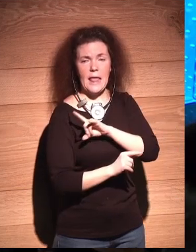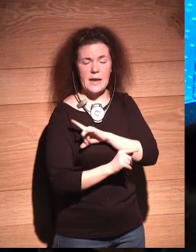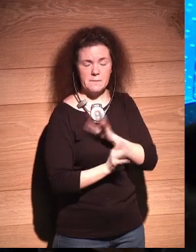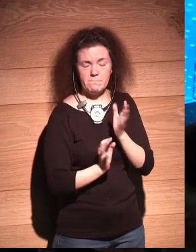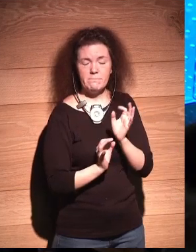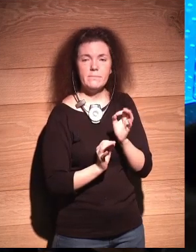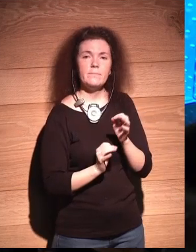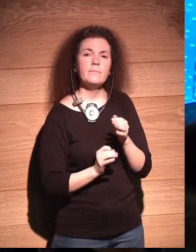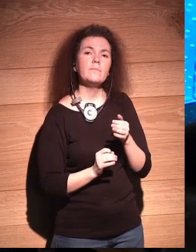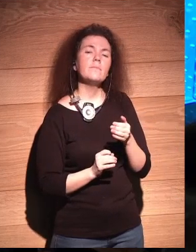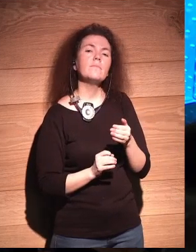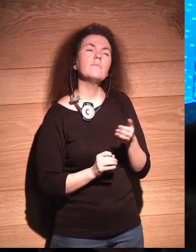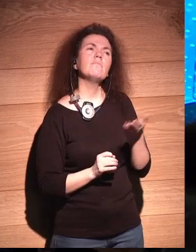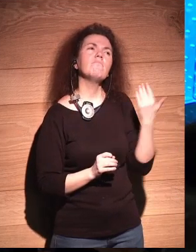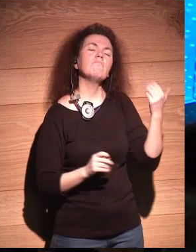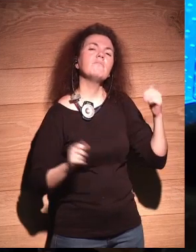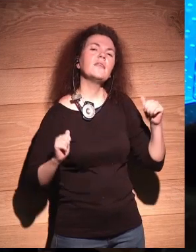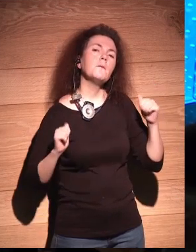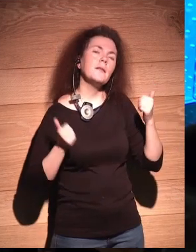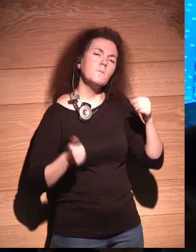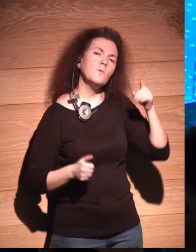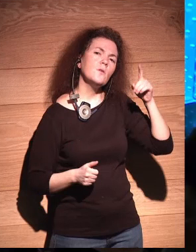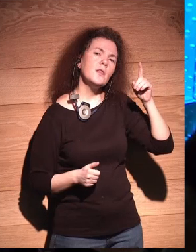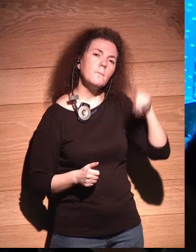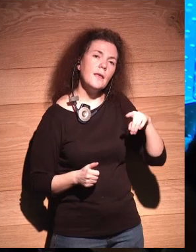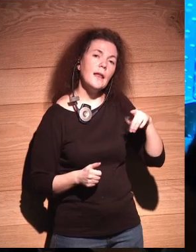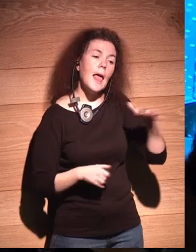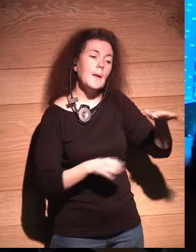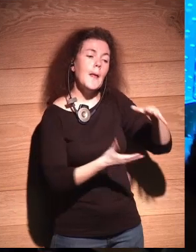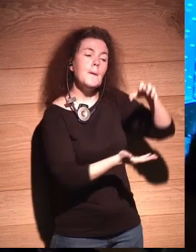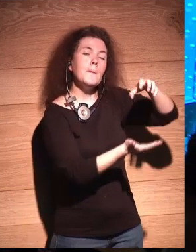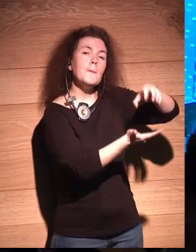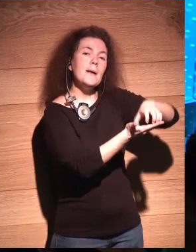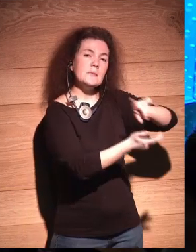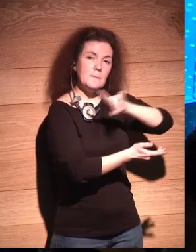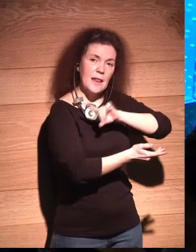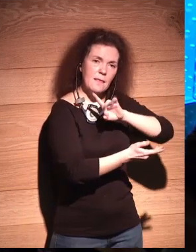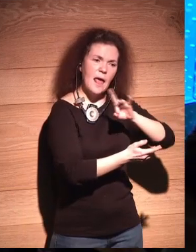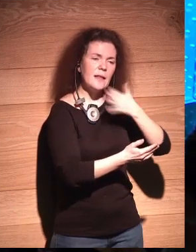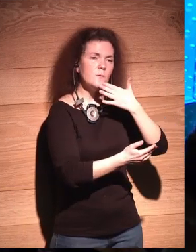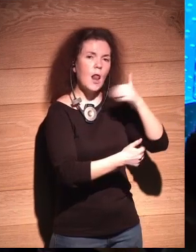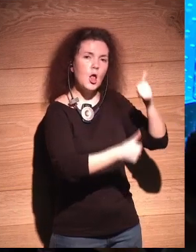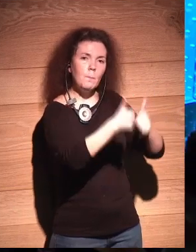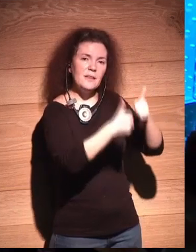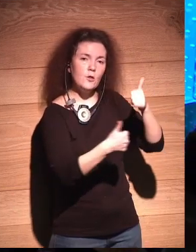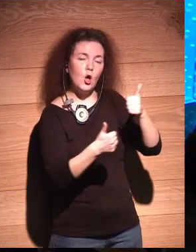well, even at the beginning it was a military operation. It was a competition with Russia to get to the moon, supposedly, but